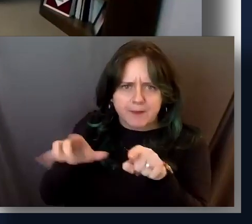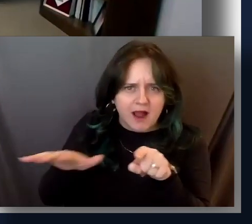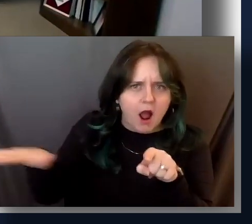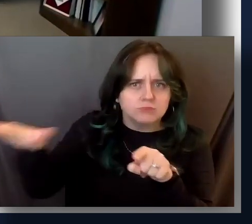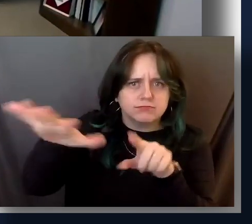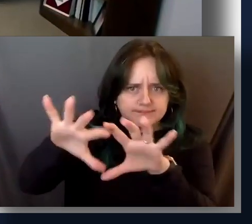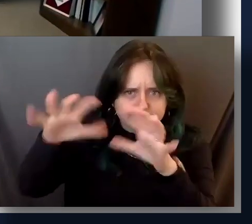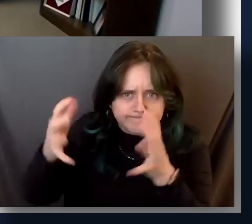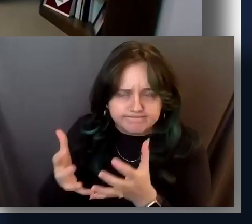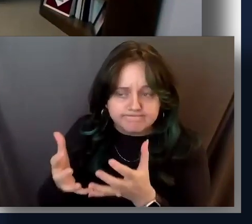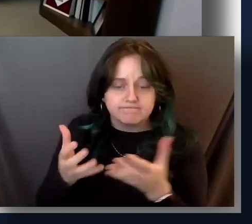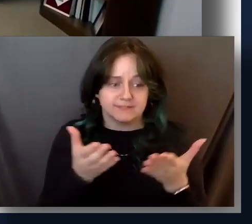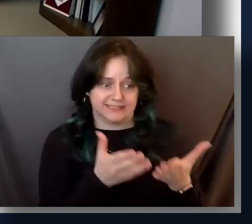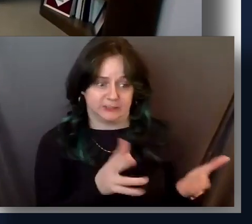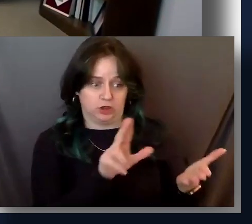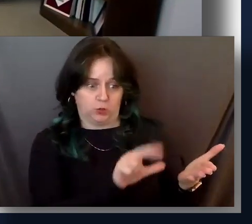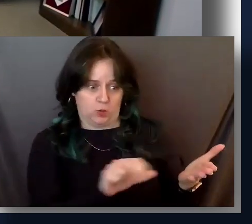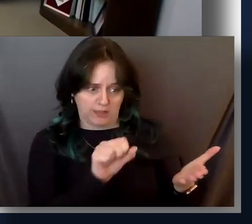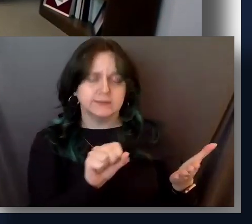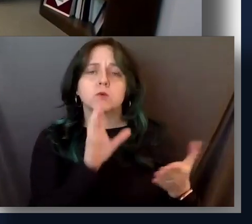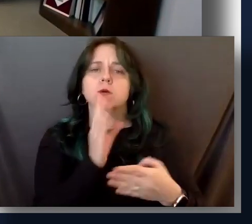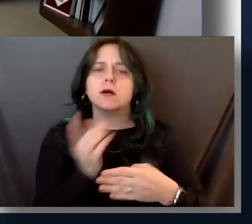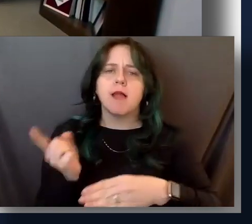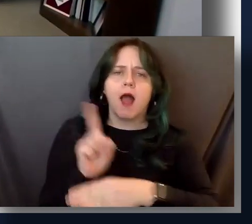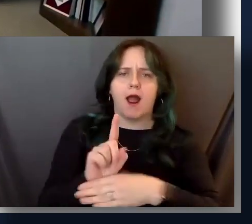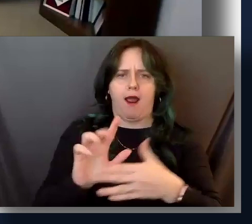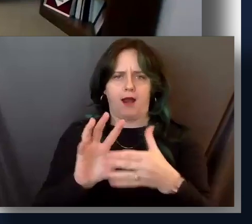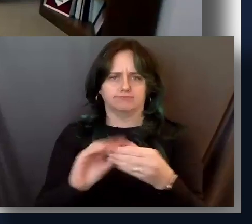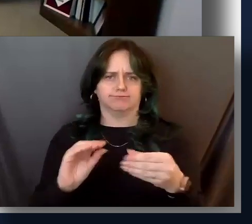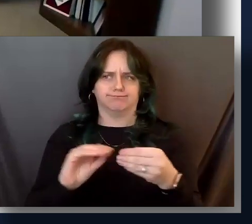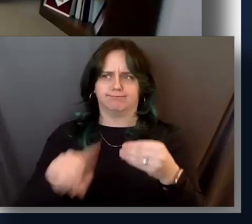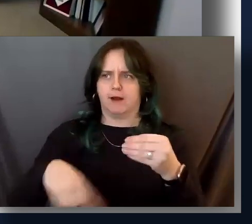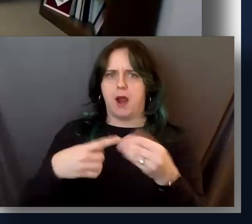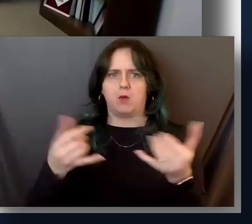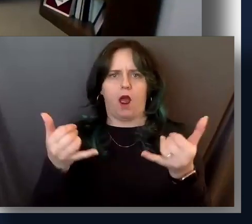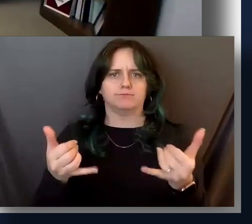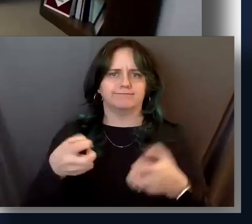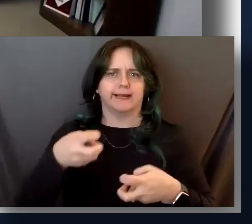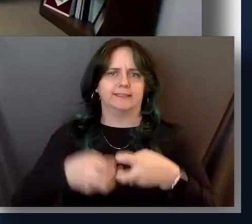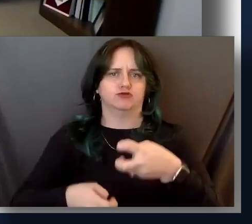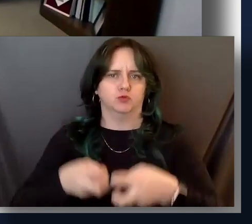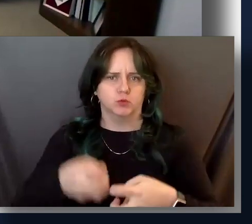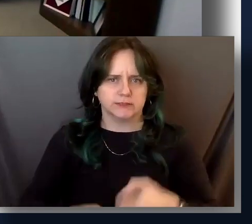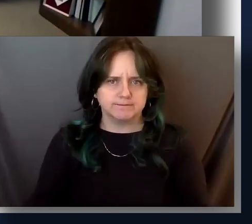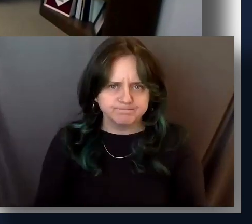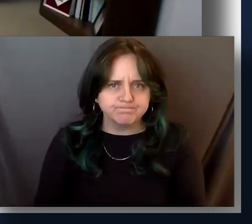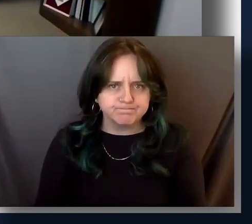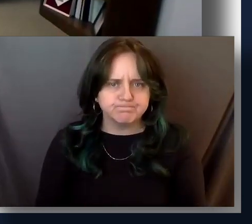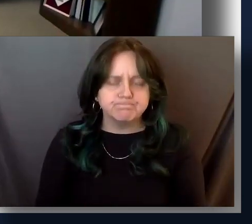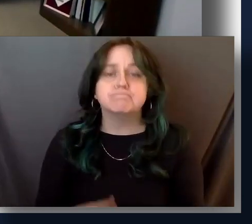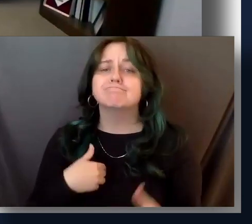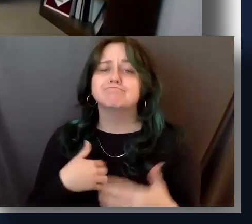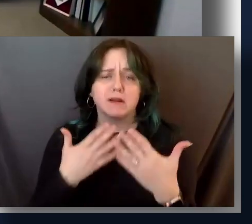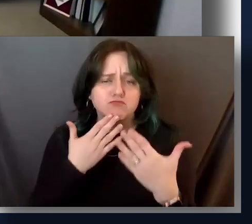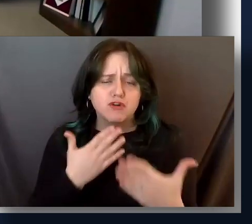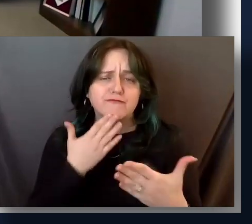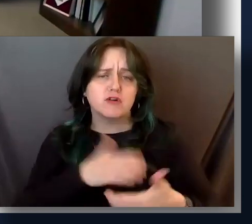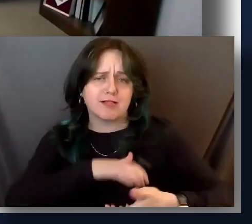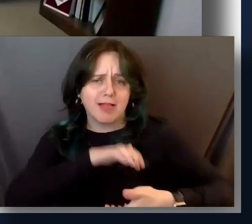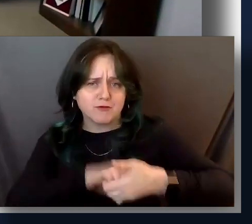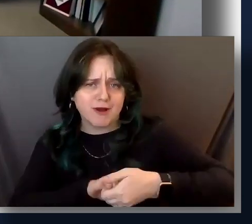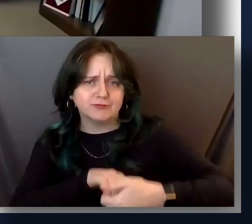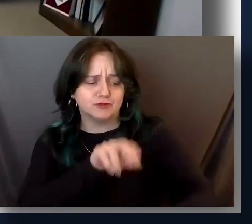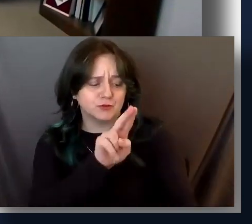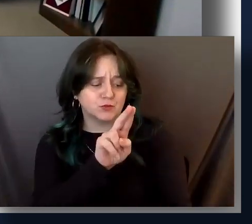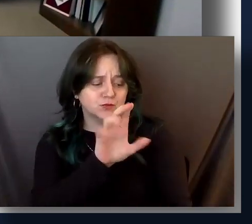the world, and even in the United States, will also shed light on contemporary issues. I'm grateful